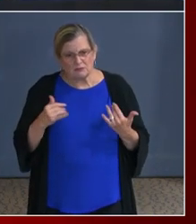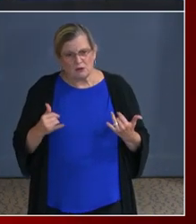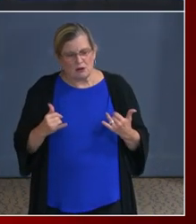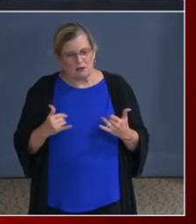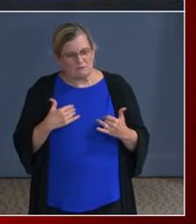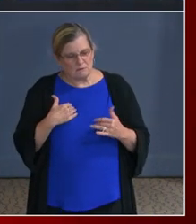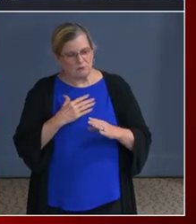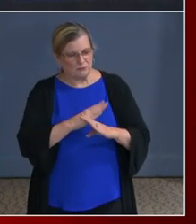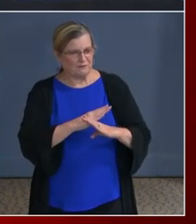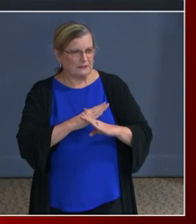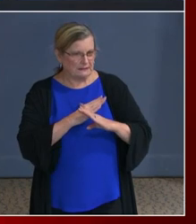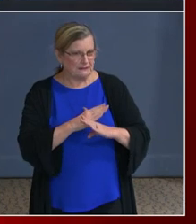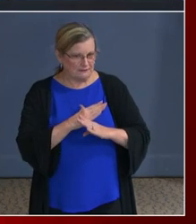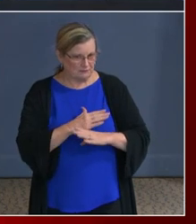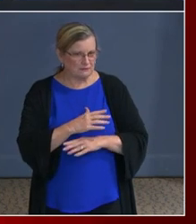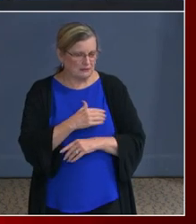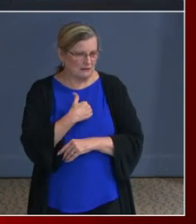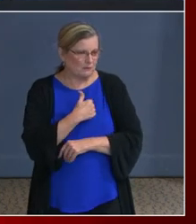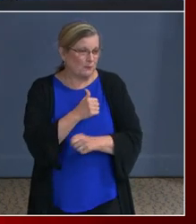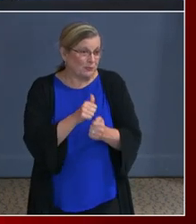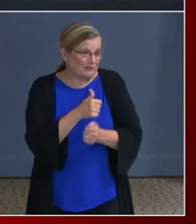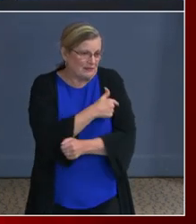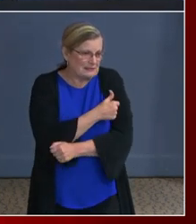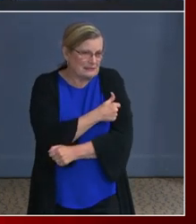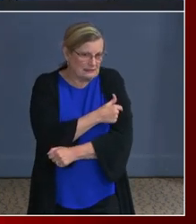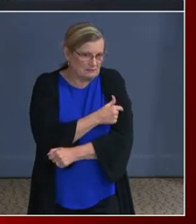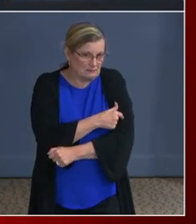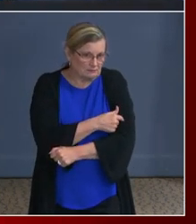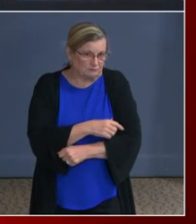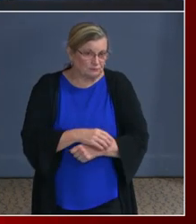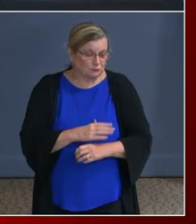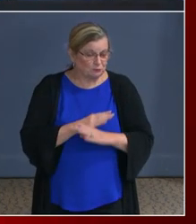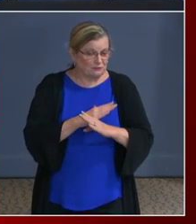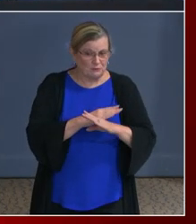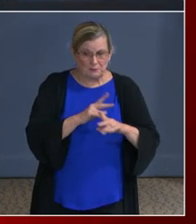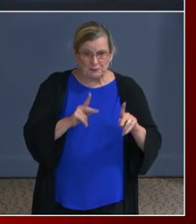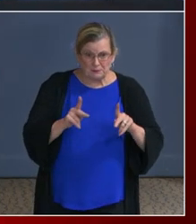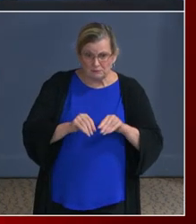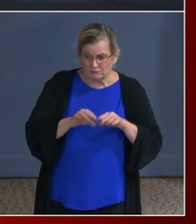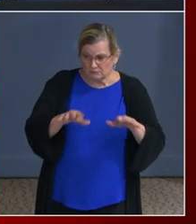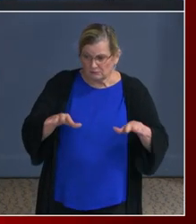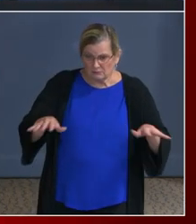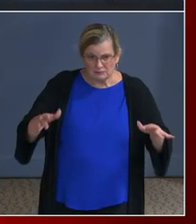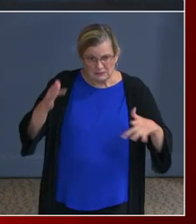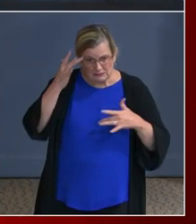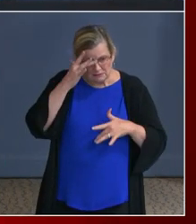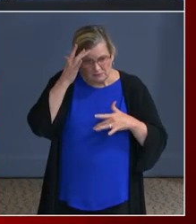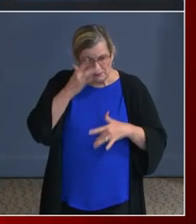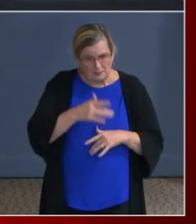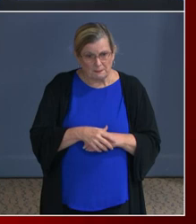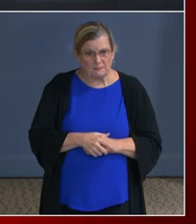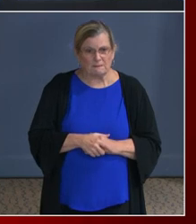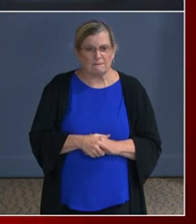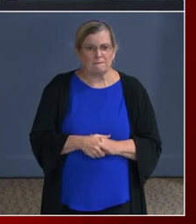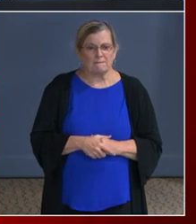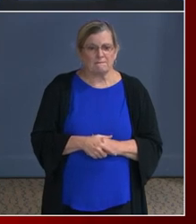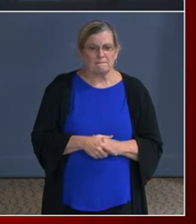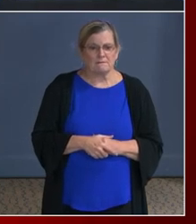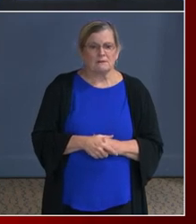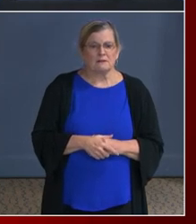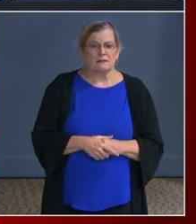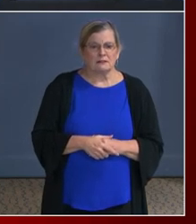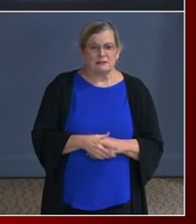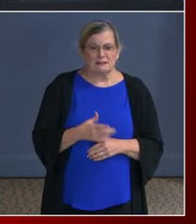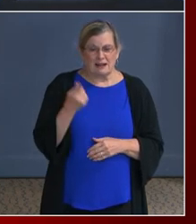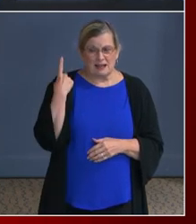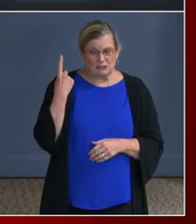community. As you see here, last year we had 1,200 cases of measles in the U.S.